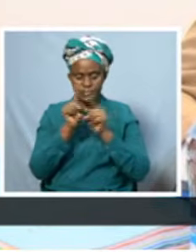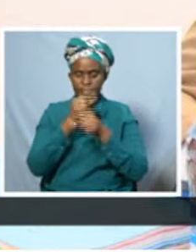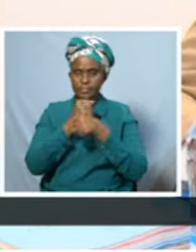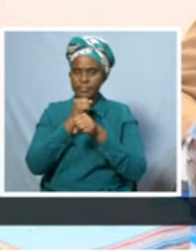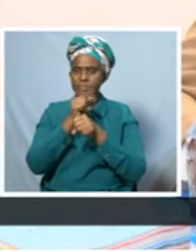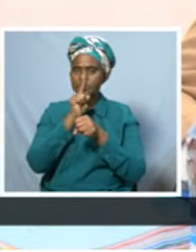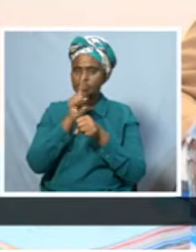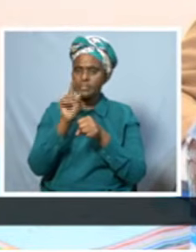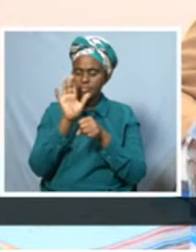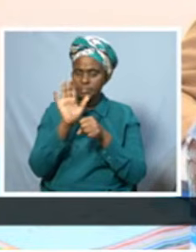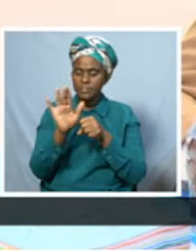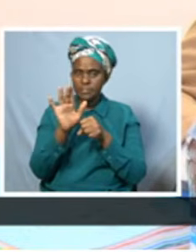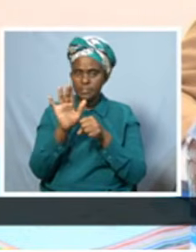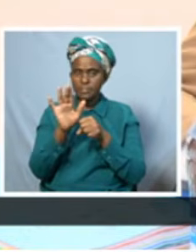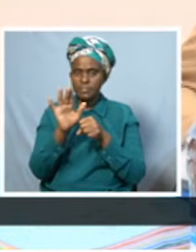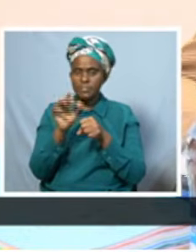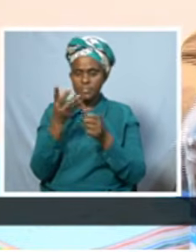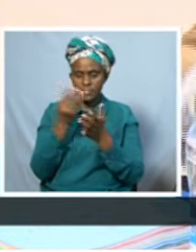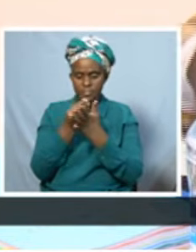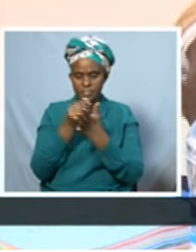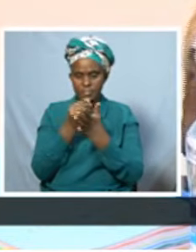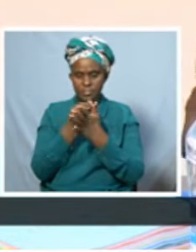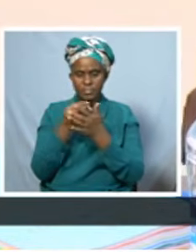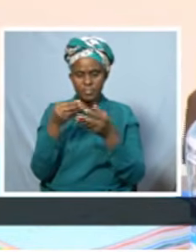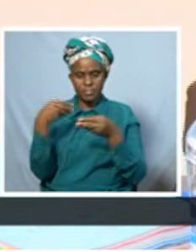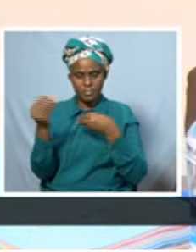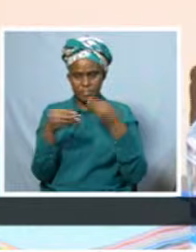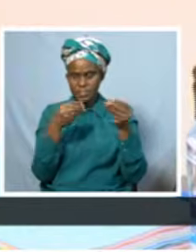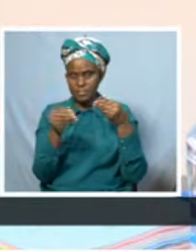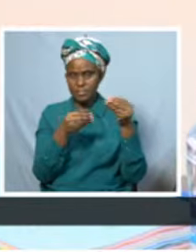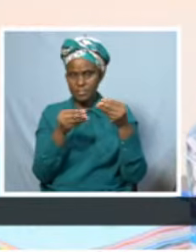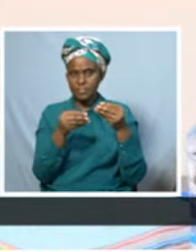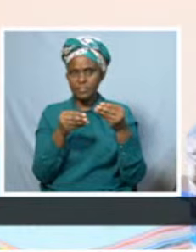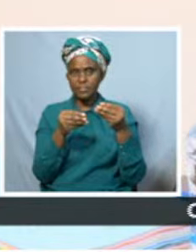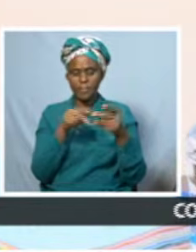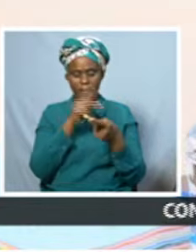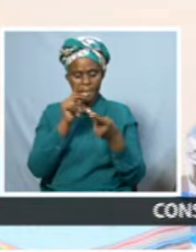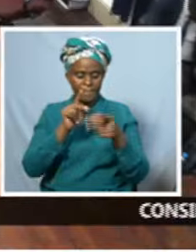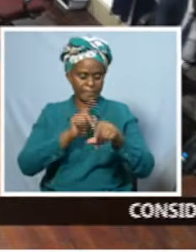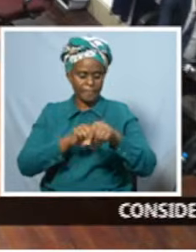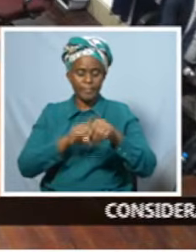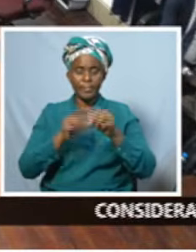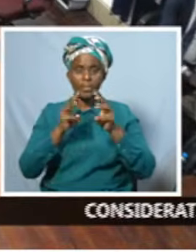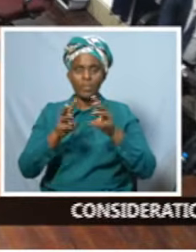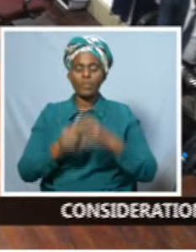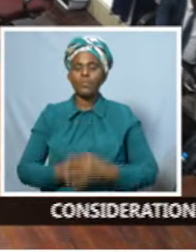ensure that funds are disbursed in a timely manner.